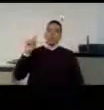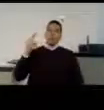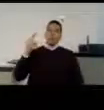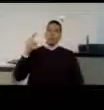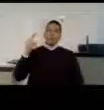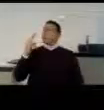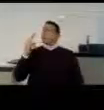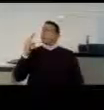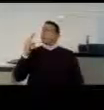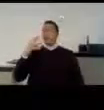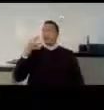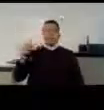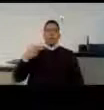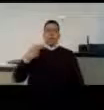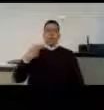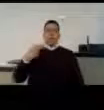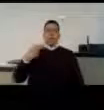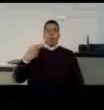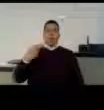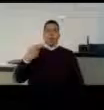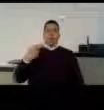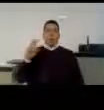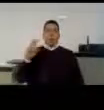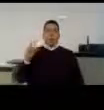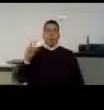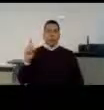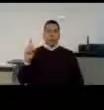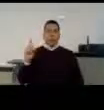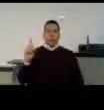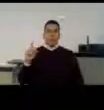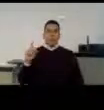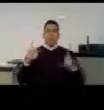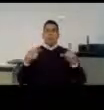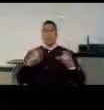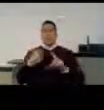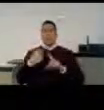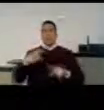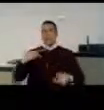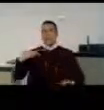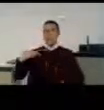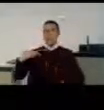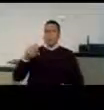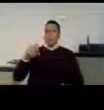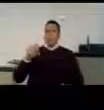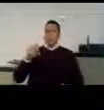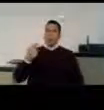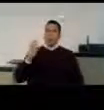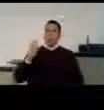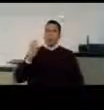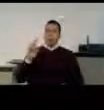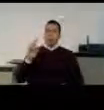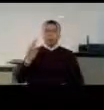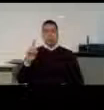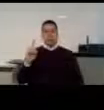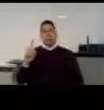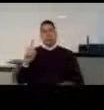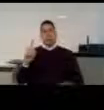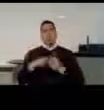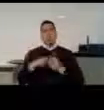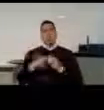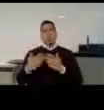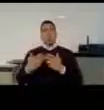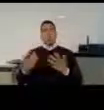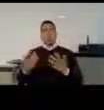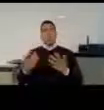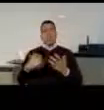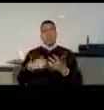Harlem River Drive. Oh, that's where my people are from. Colonial Project. Oh, that's where my family's from. So what the issue is that